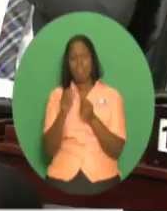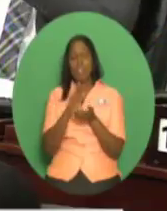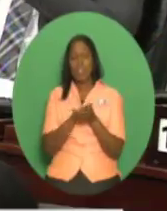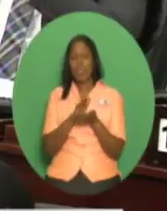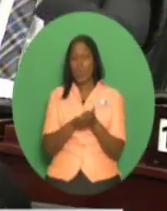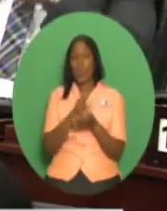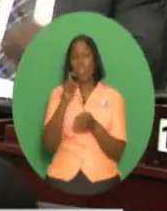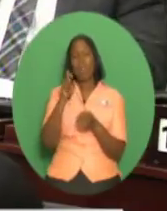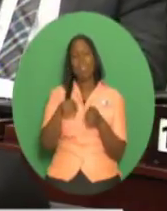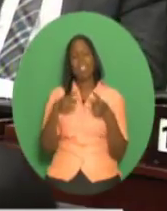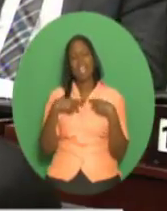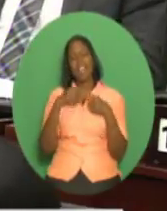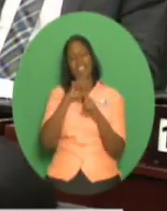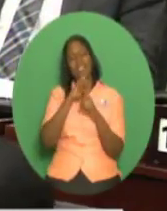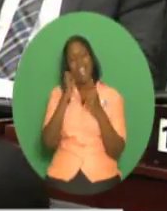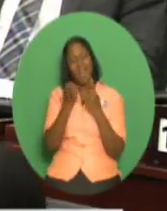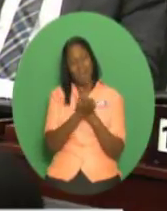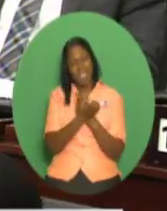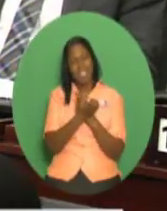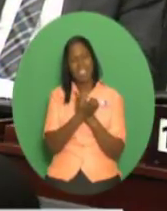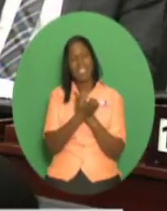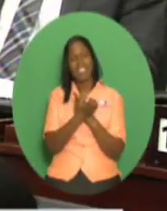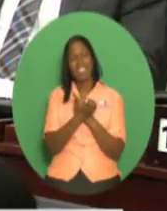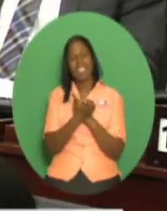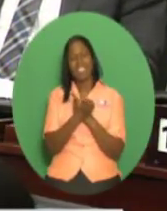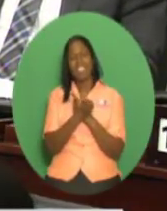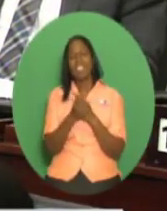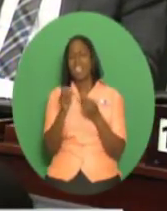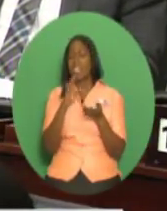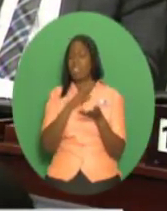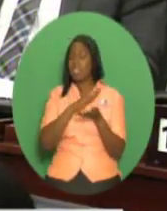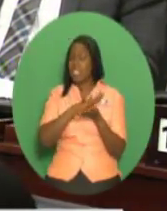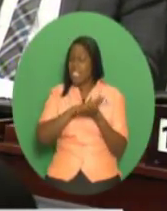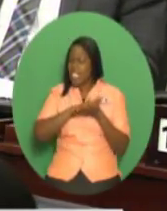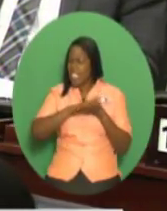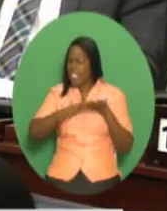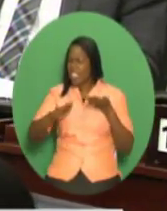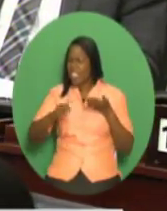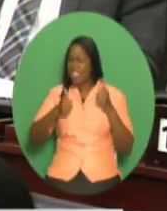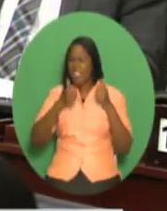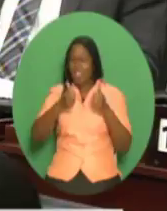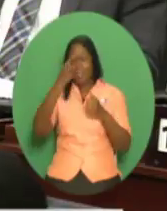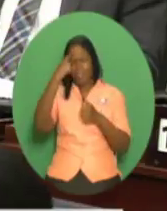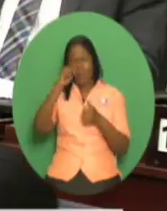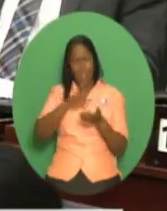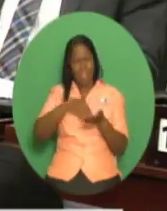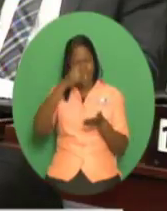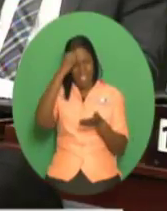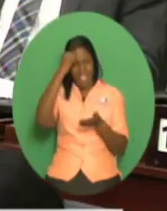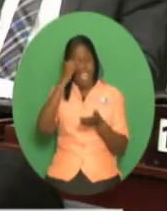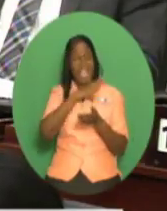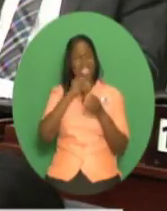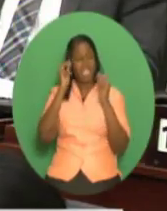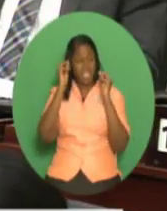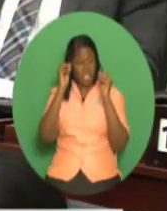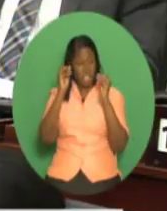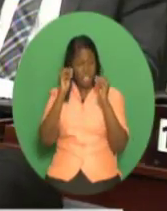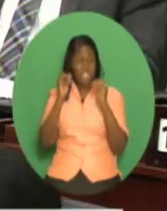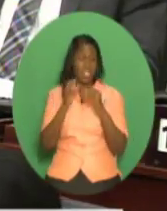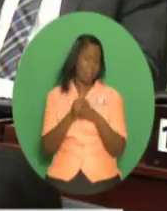an environment that is conducive to learning and teaching. It is our